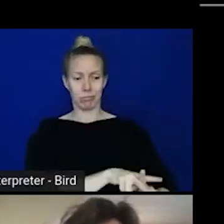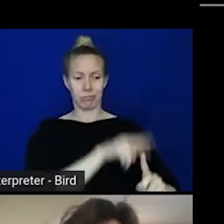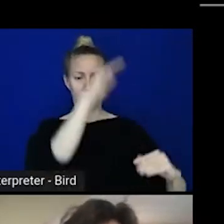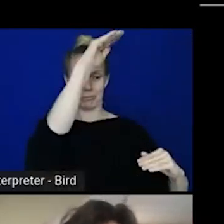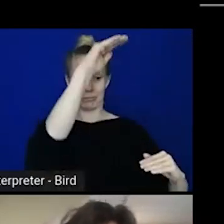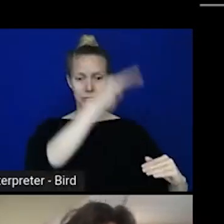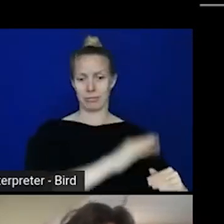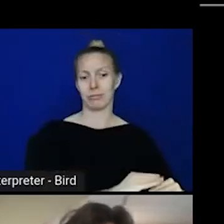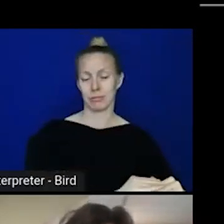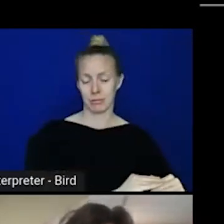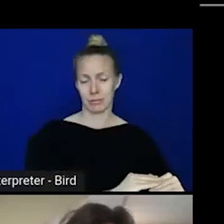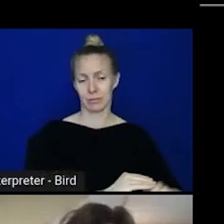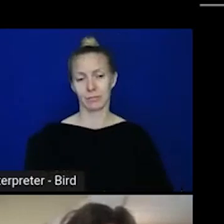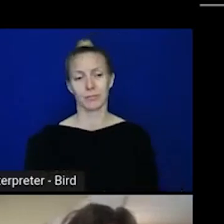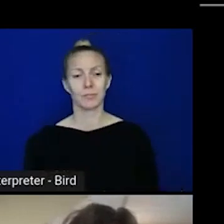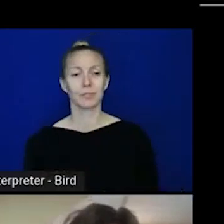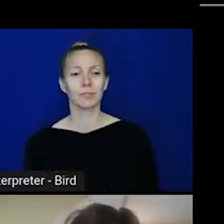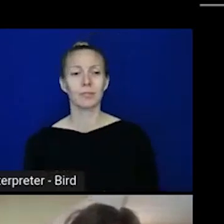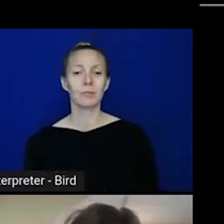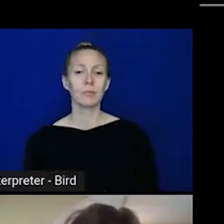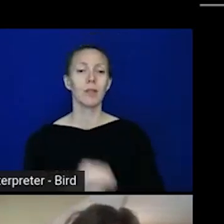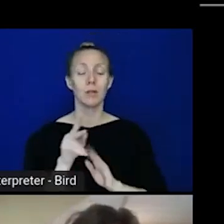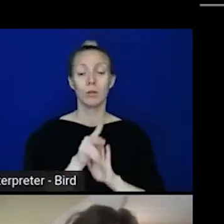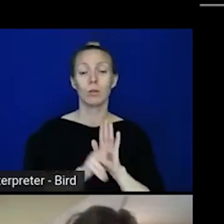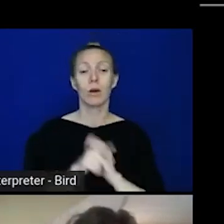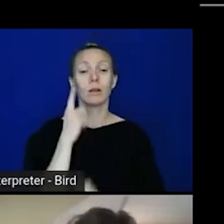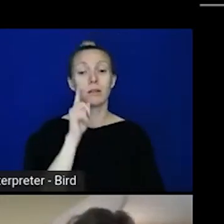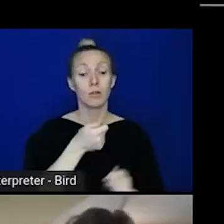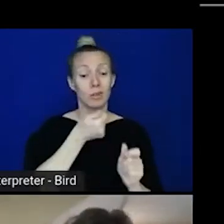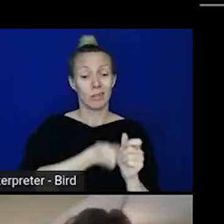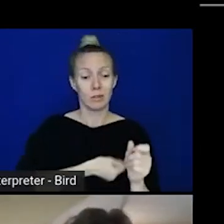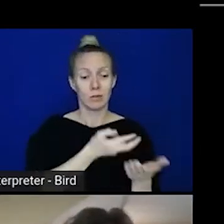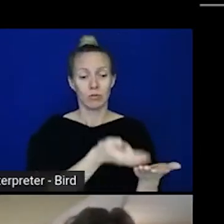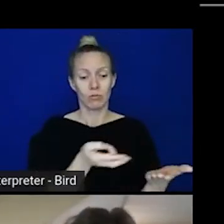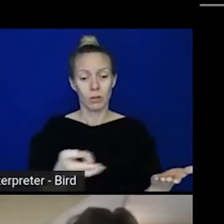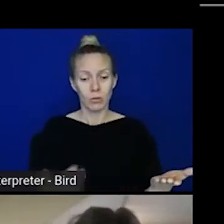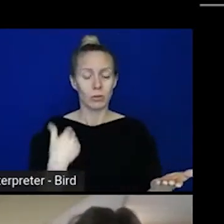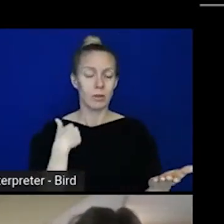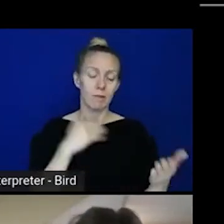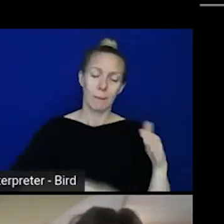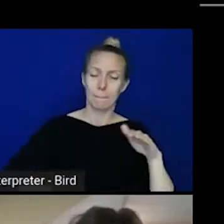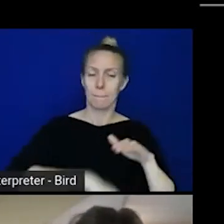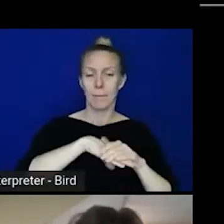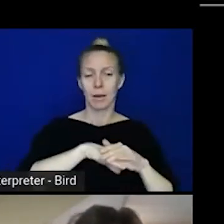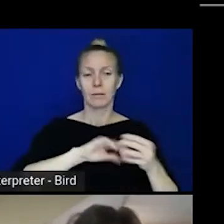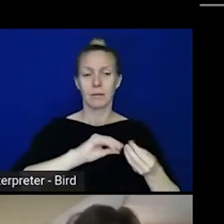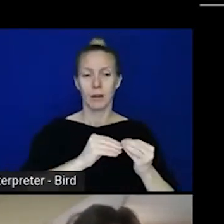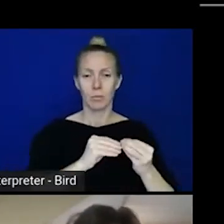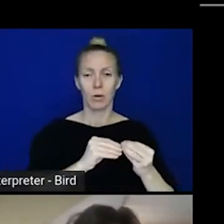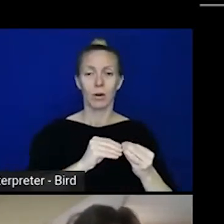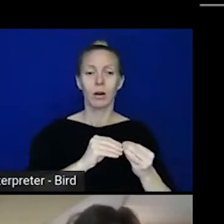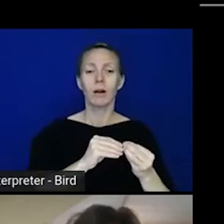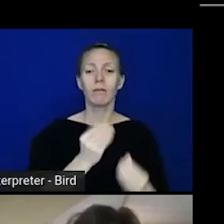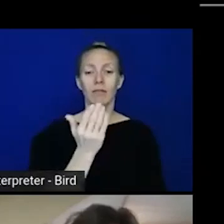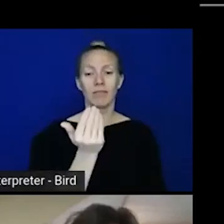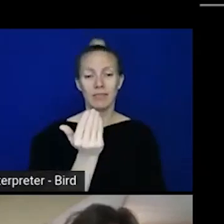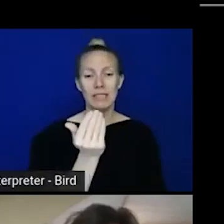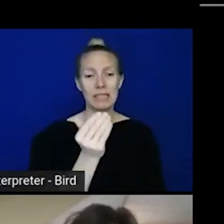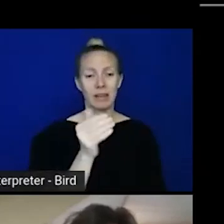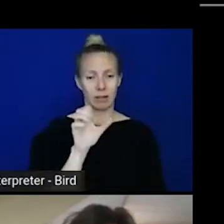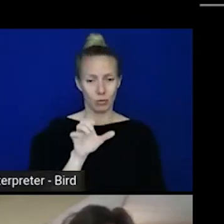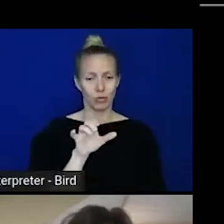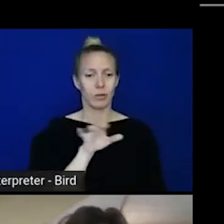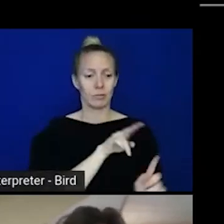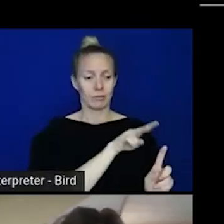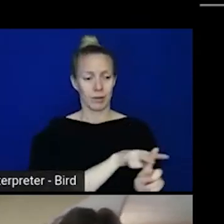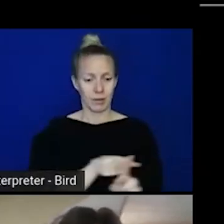And the policies on each of the resources have a maximum number of 1,500 assignments. And so, for example,